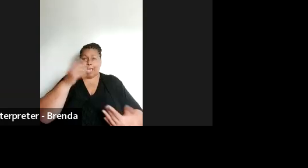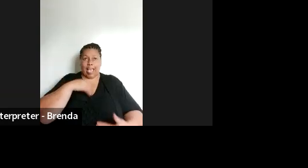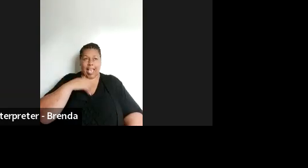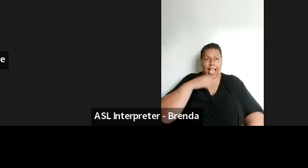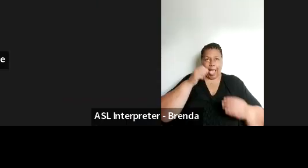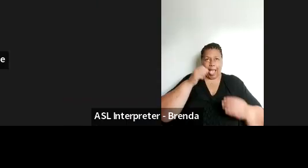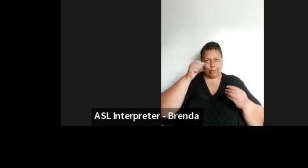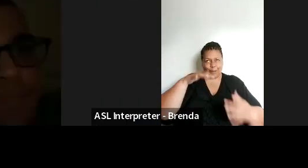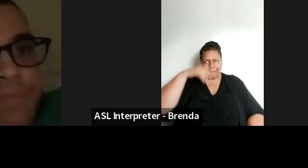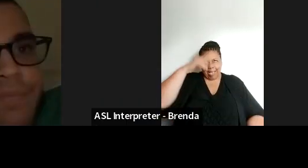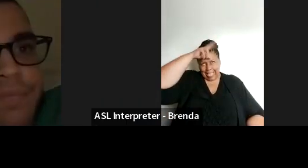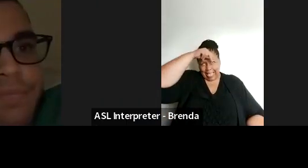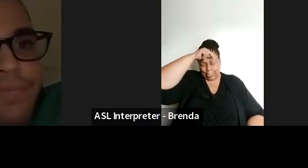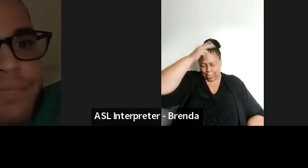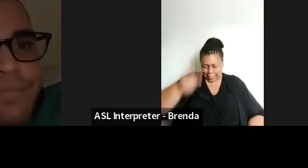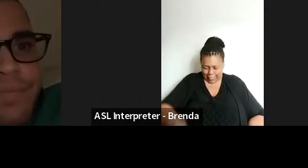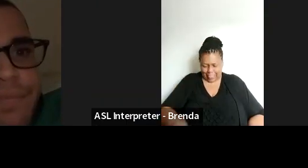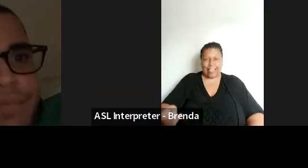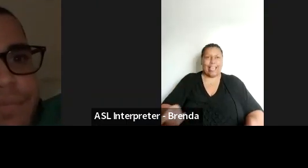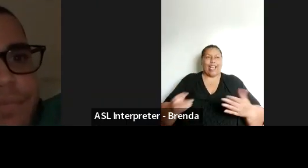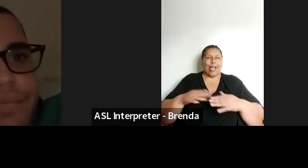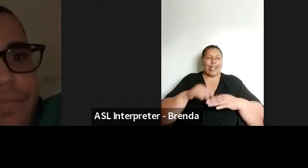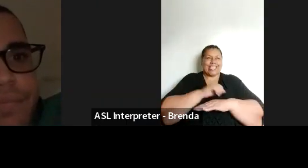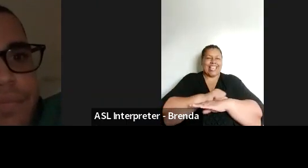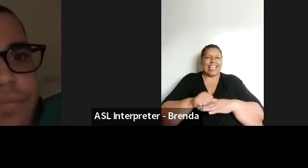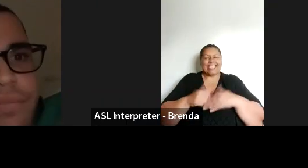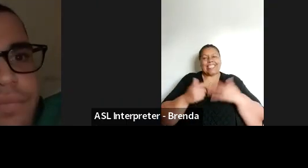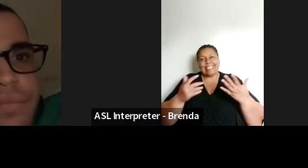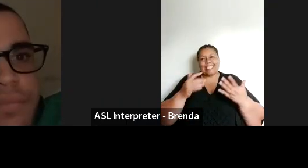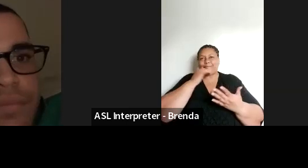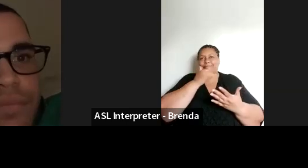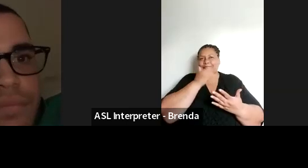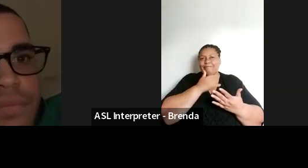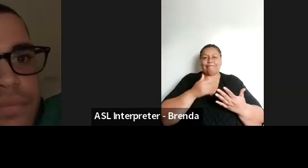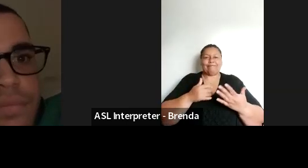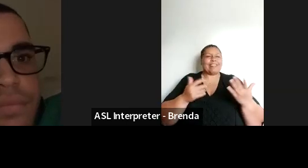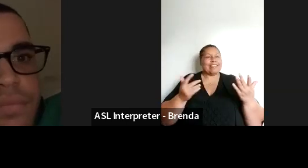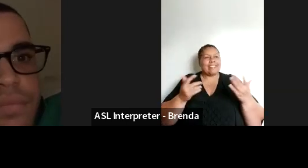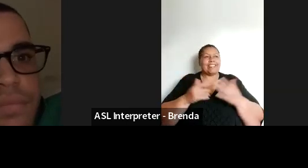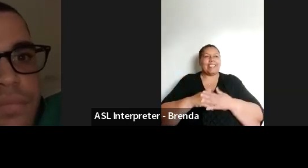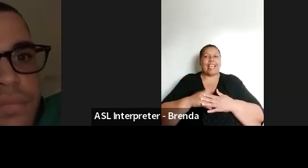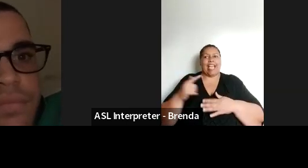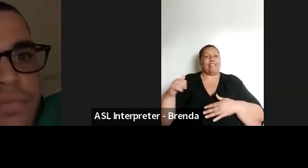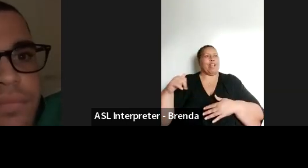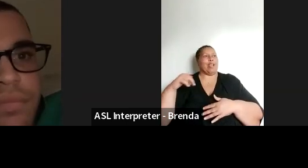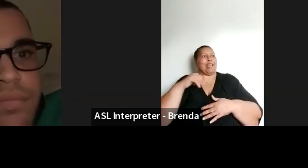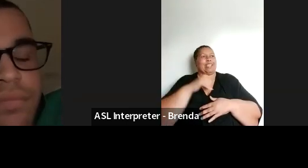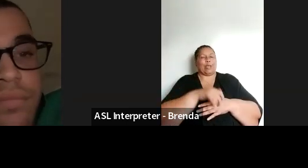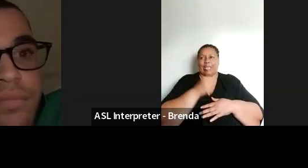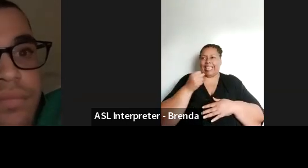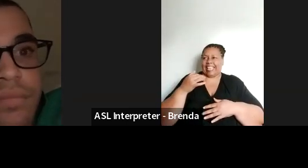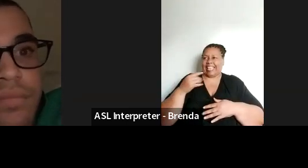cap and ended up accidentally dropping it on stage and running back to go get it. So it was